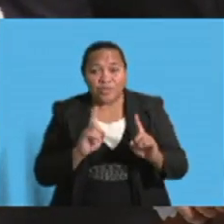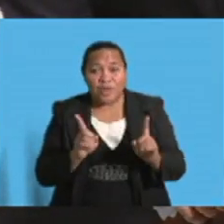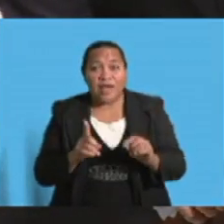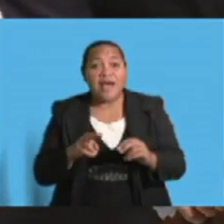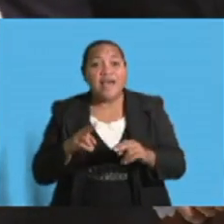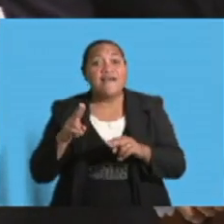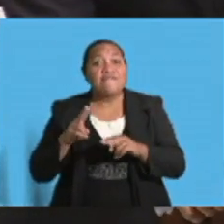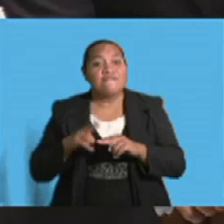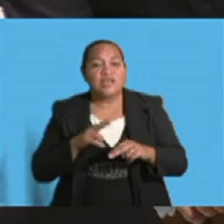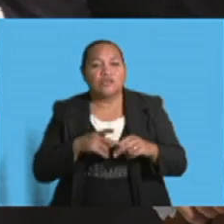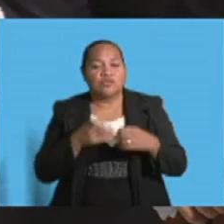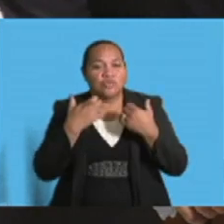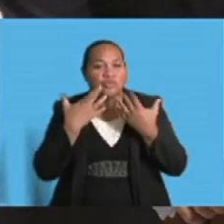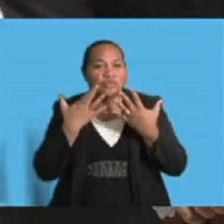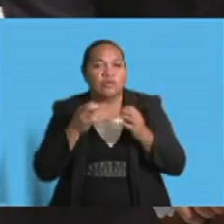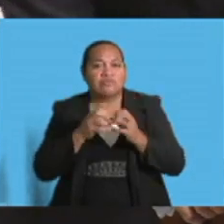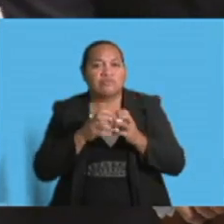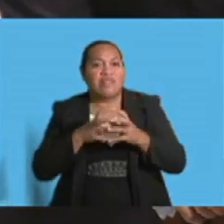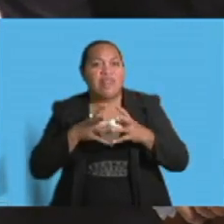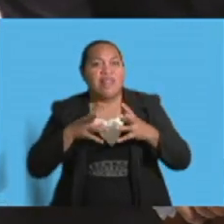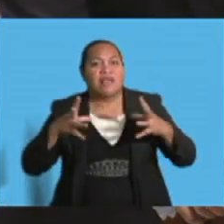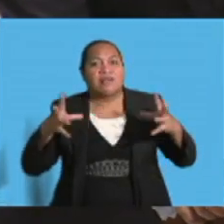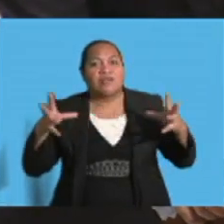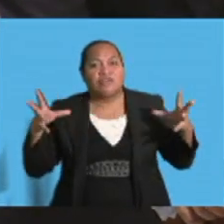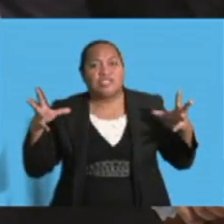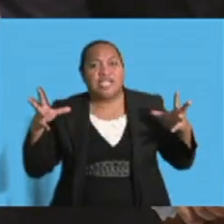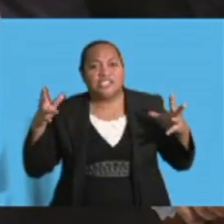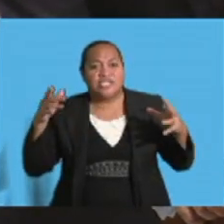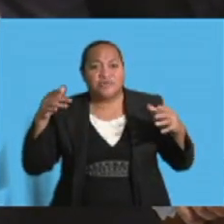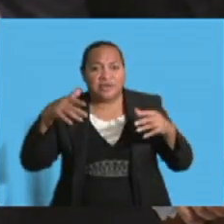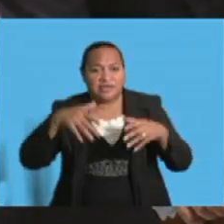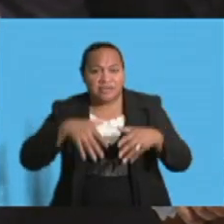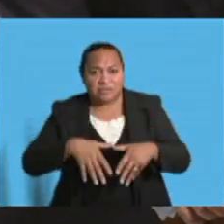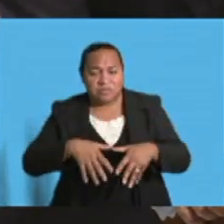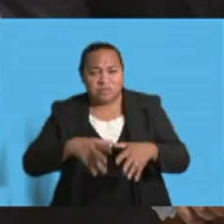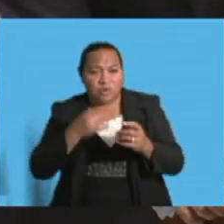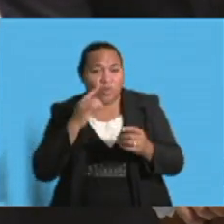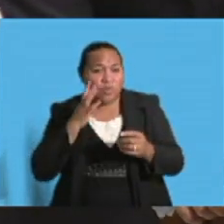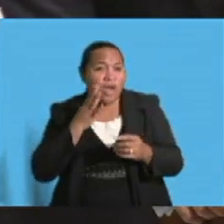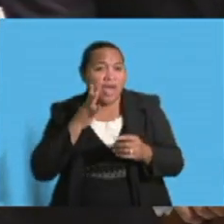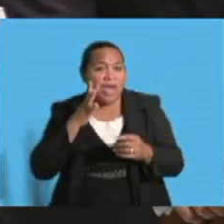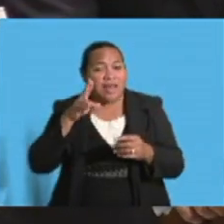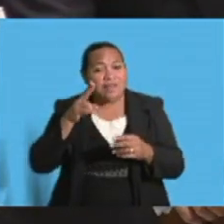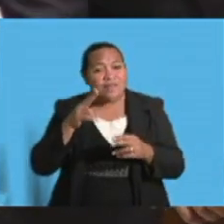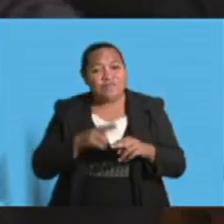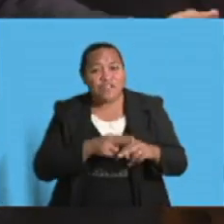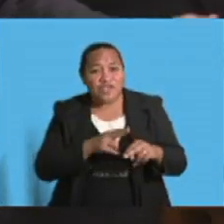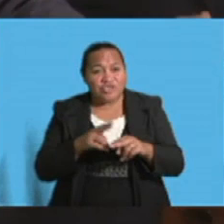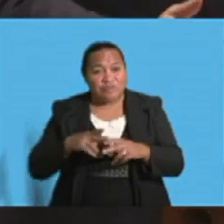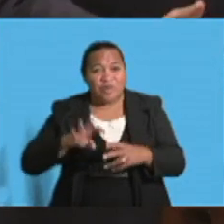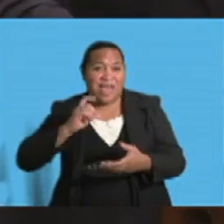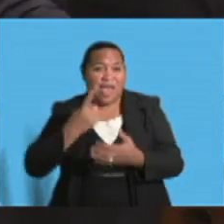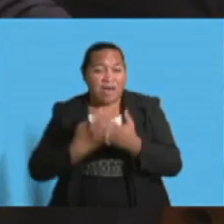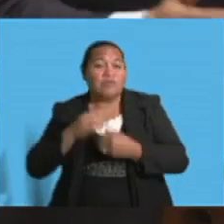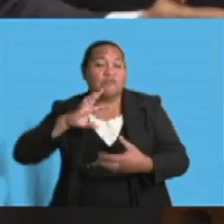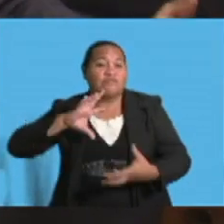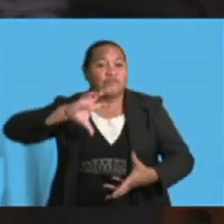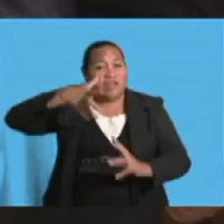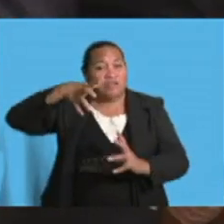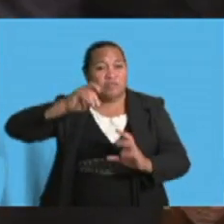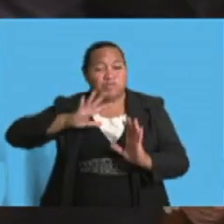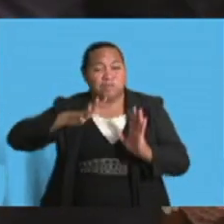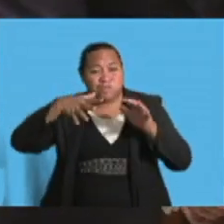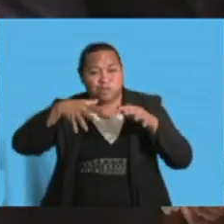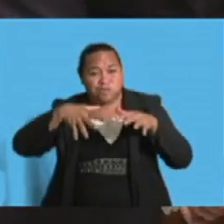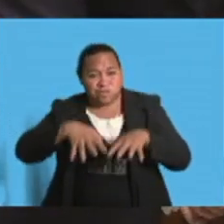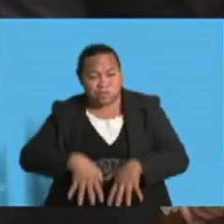its largest economic contraction of 6.4% when Sitiveni Rambuka staged his first coup, and then of course in May, in the second coup in